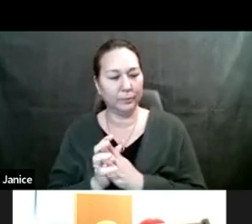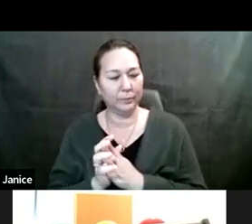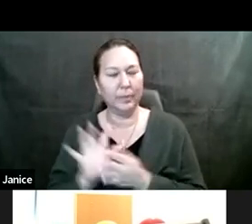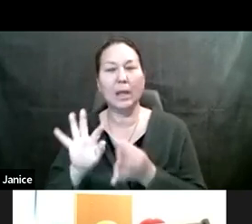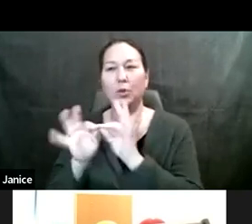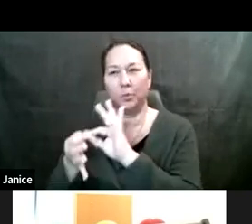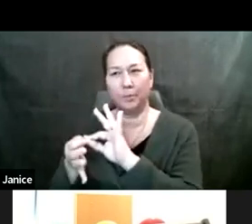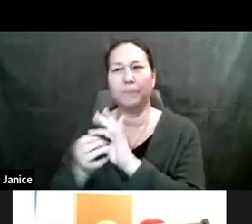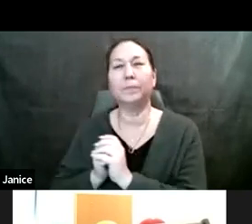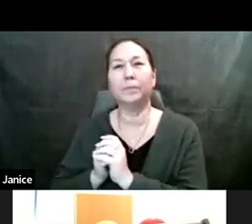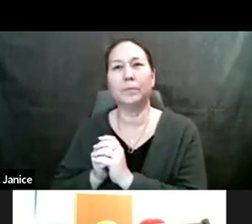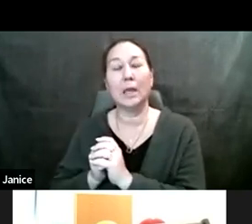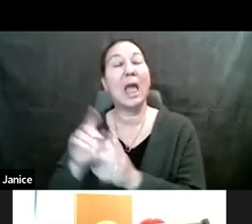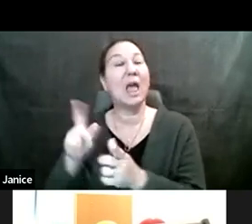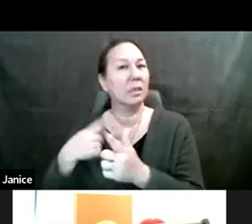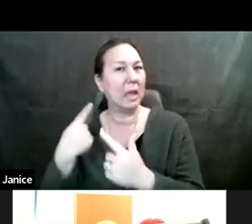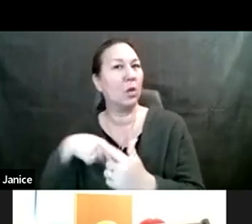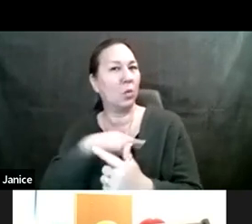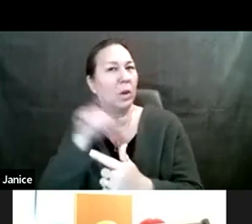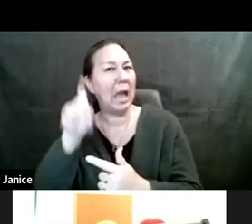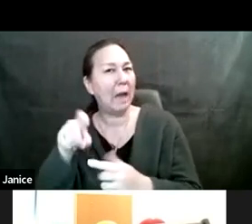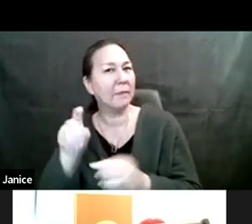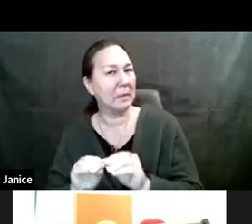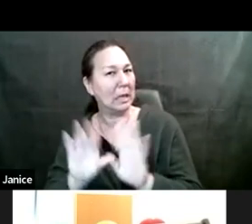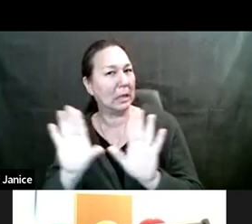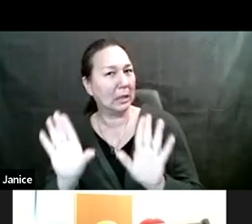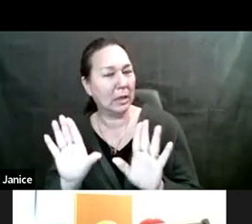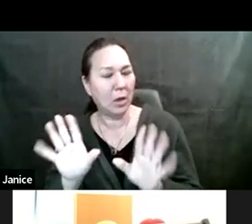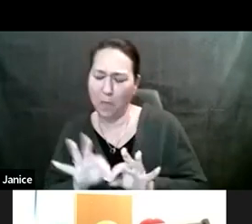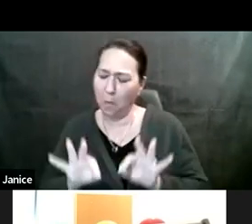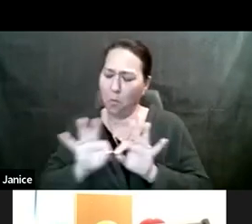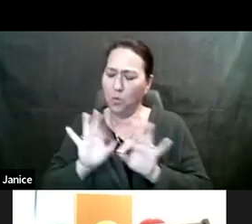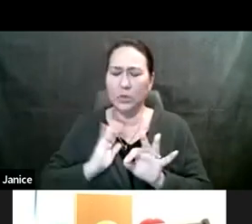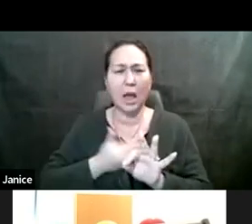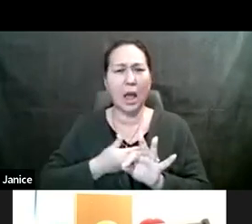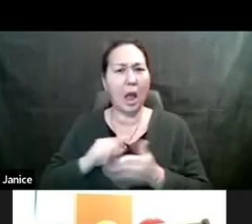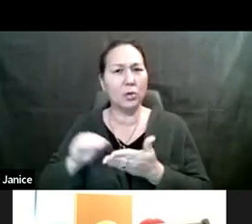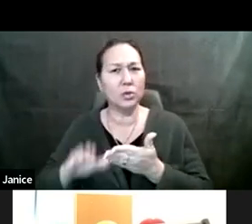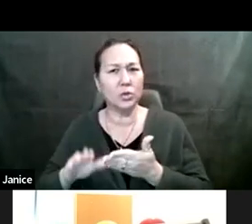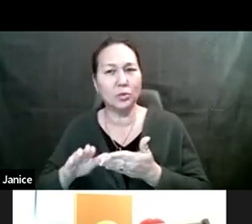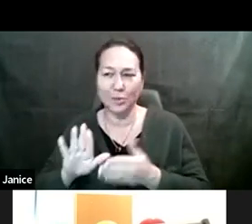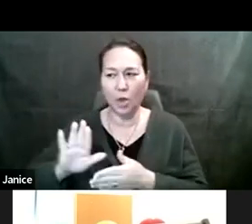then we must be clear about the importance of our students and Families